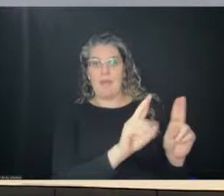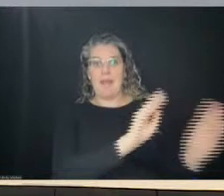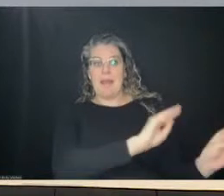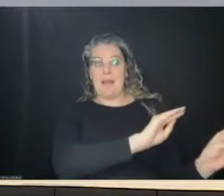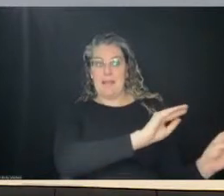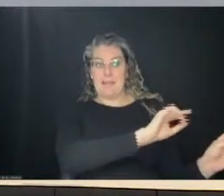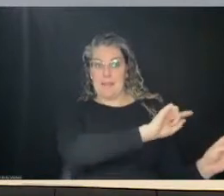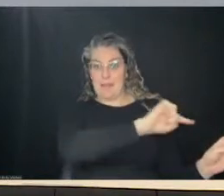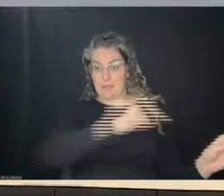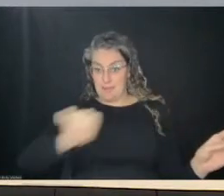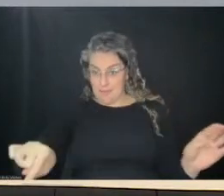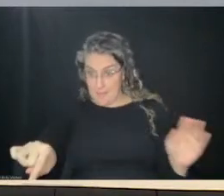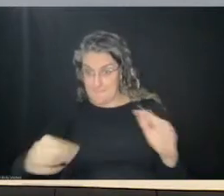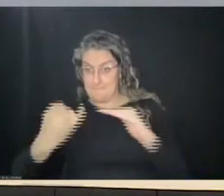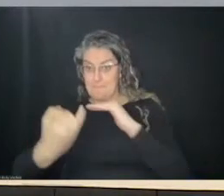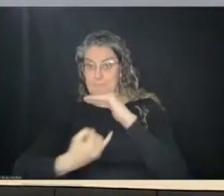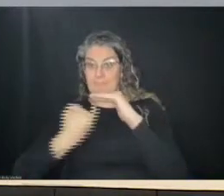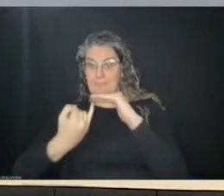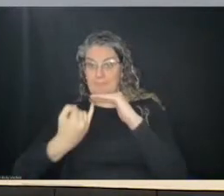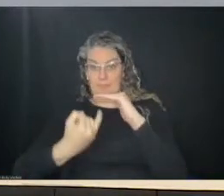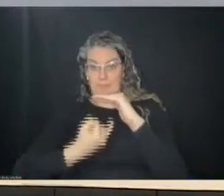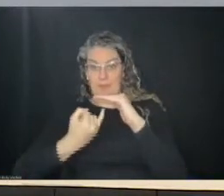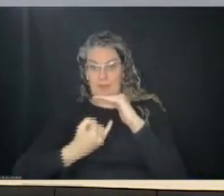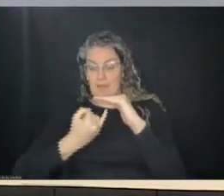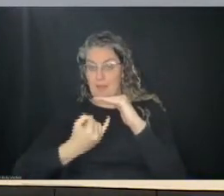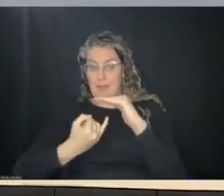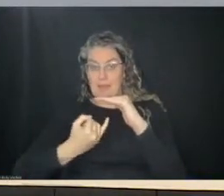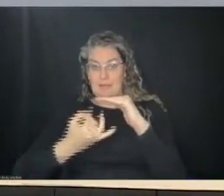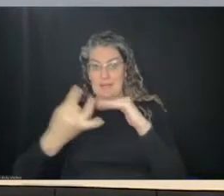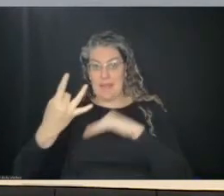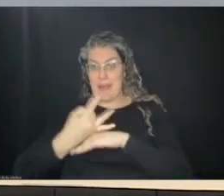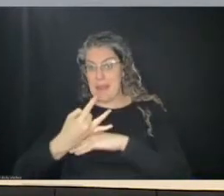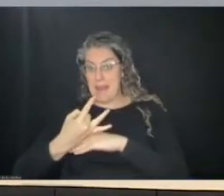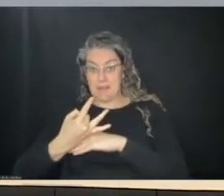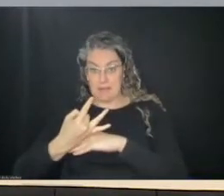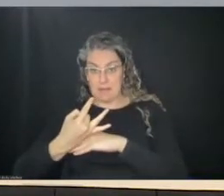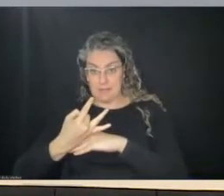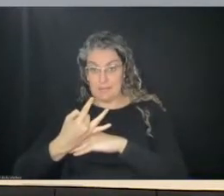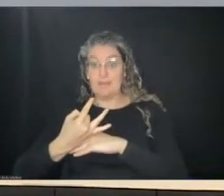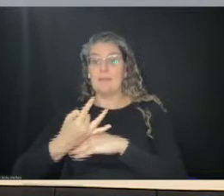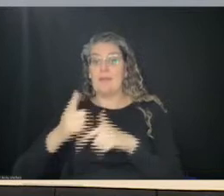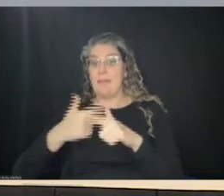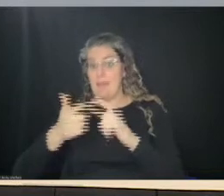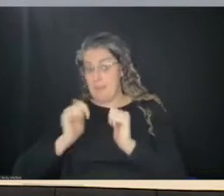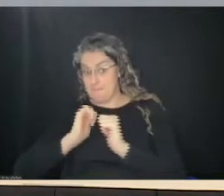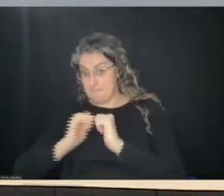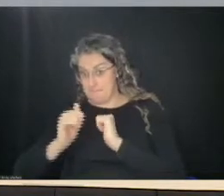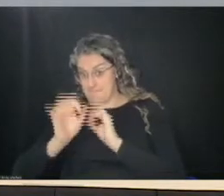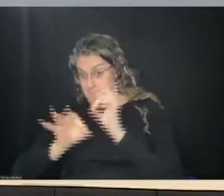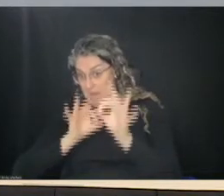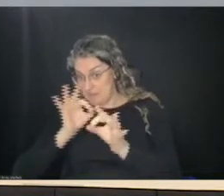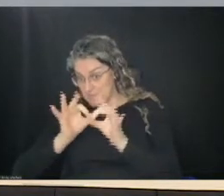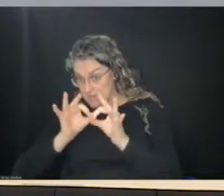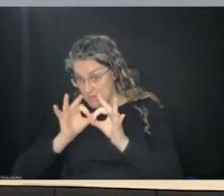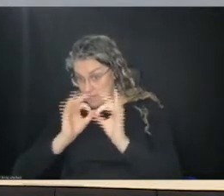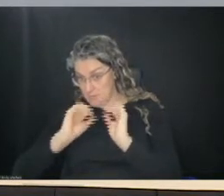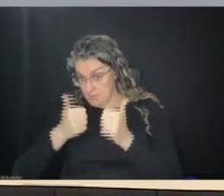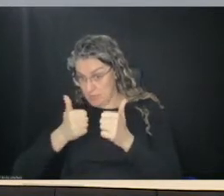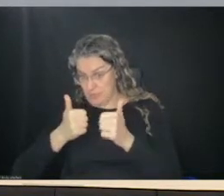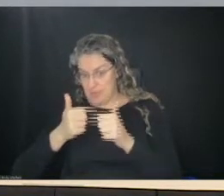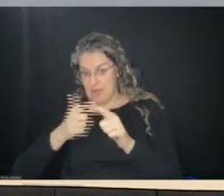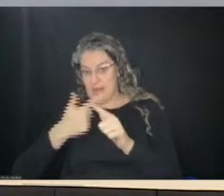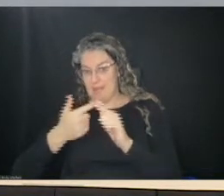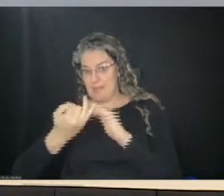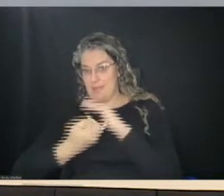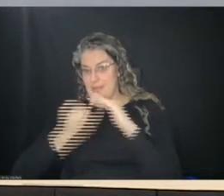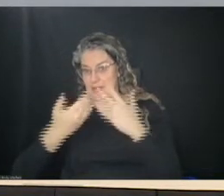like other domestic seasonal residents, for instance, and subject to the testing as well. So it really